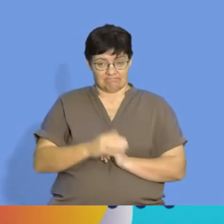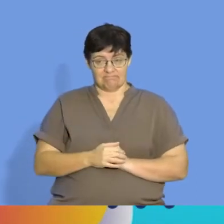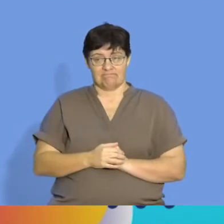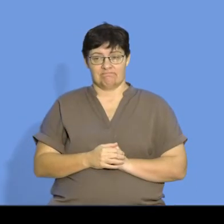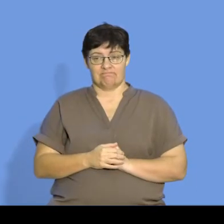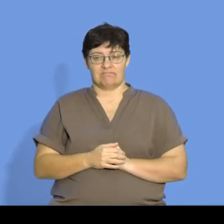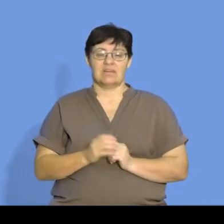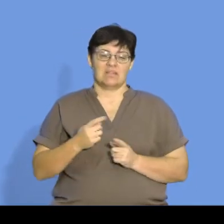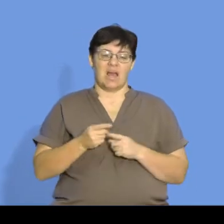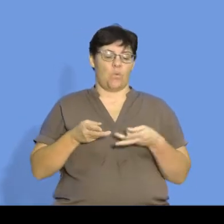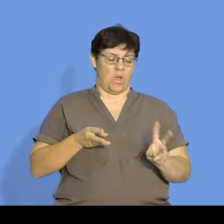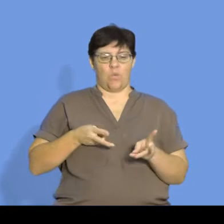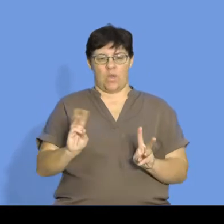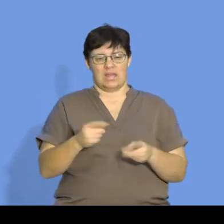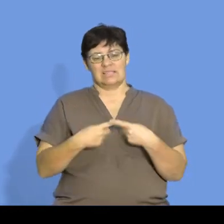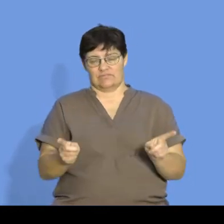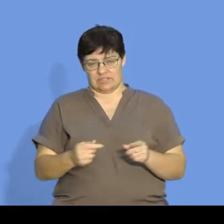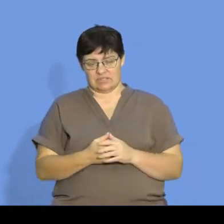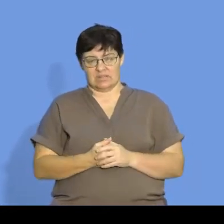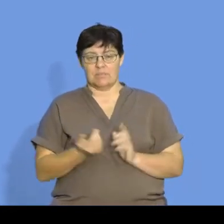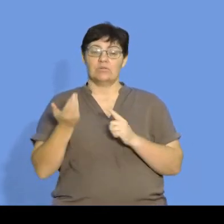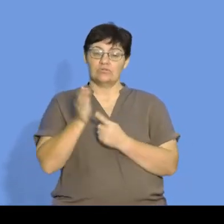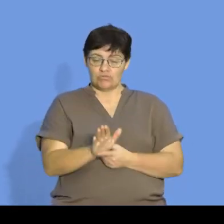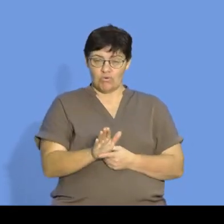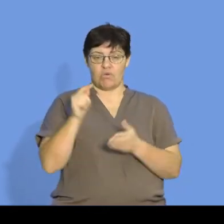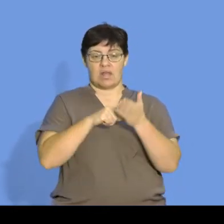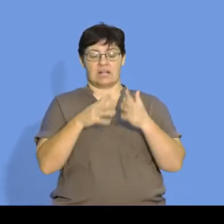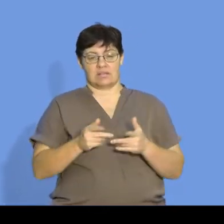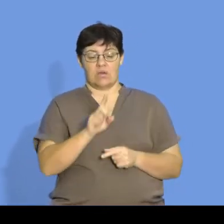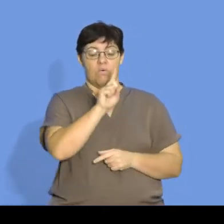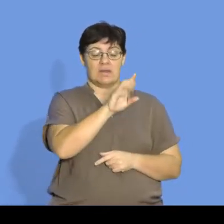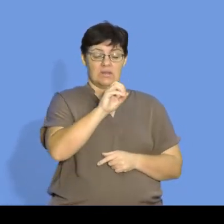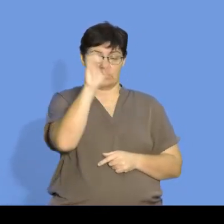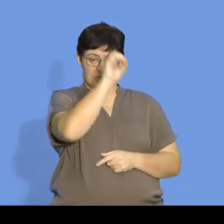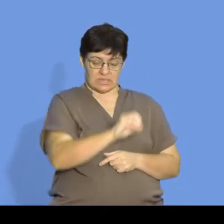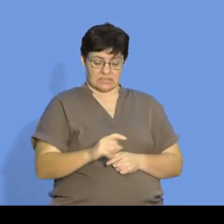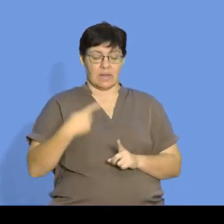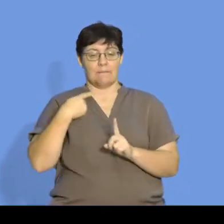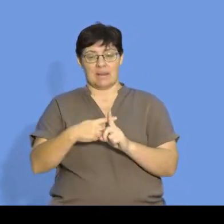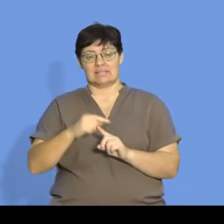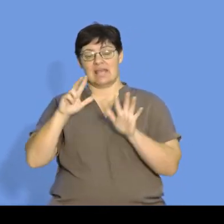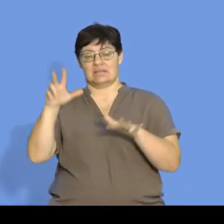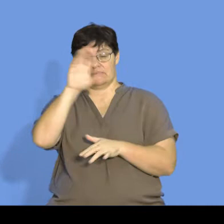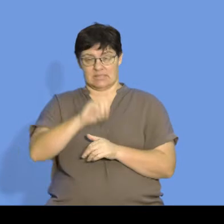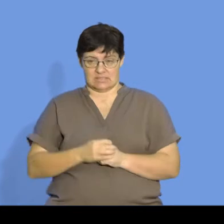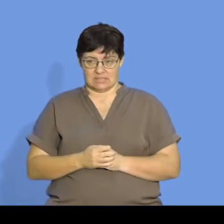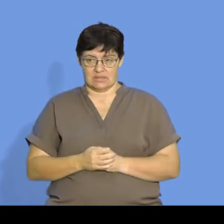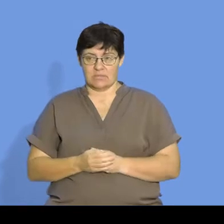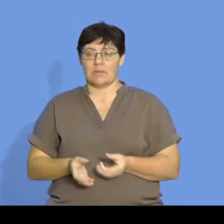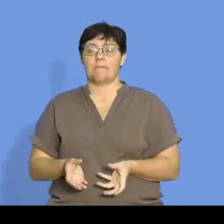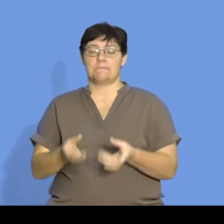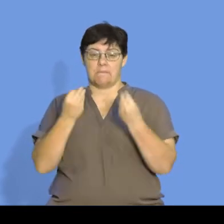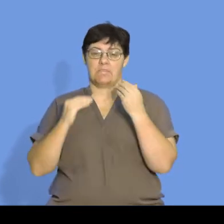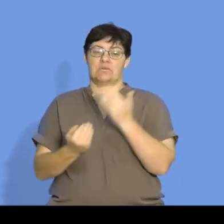8% increase. So that's just another way of doing it, but I've shown you on the calculator. You take the 100% plus the